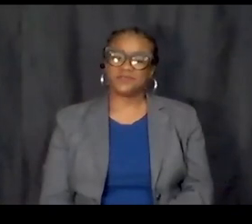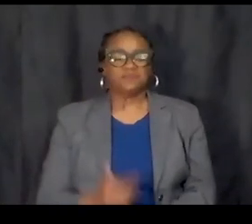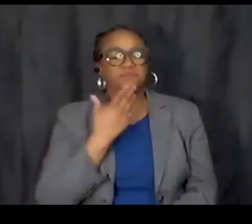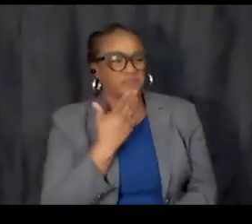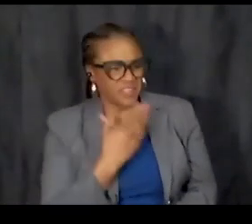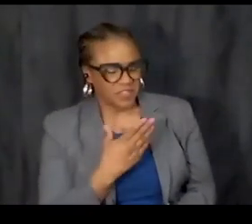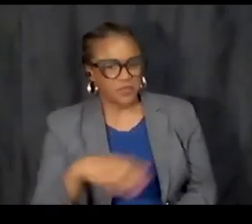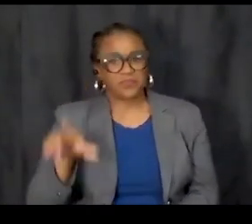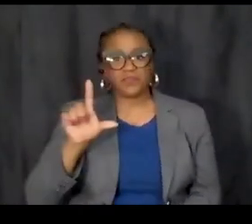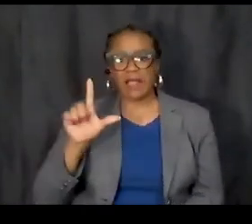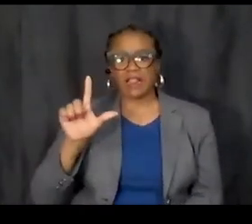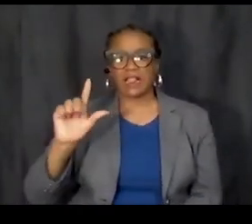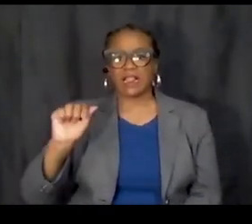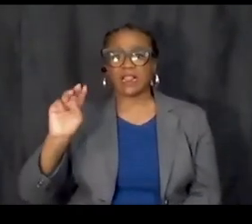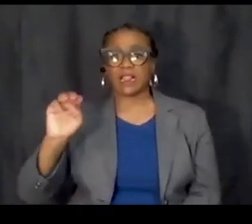Thank you. And Elamar.